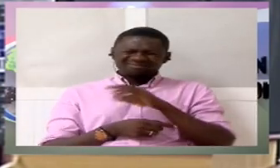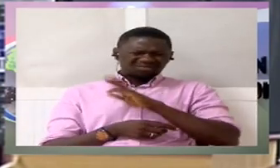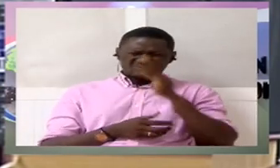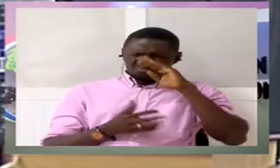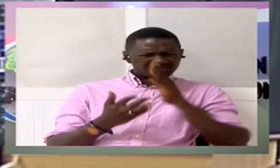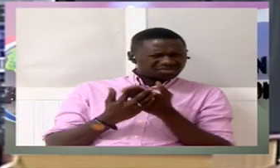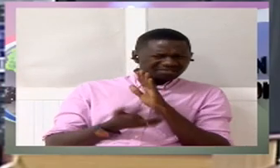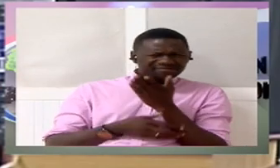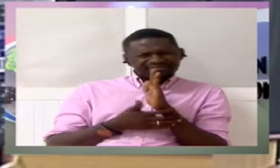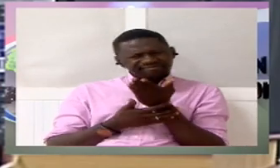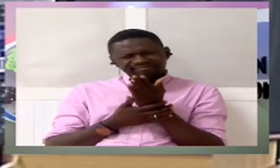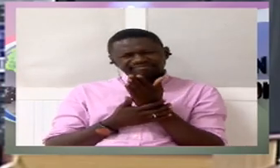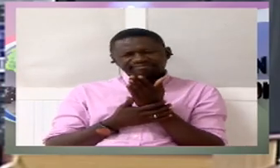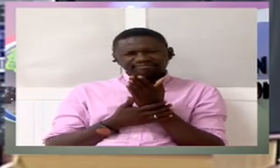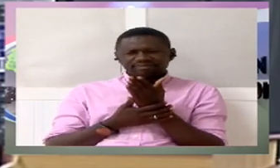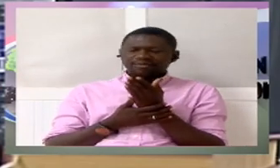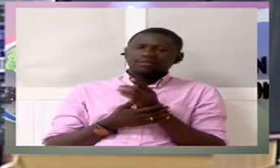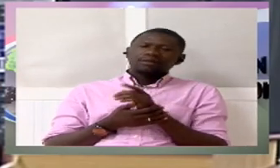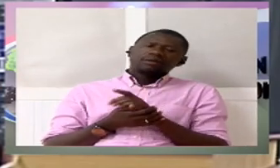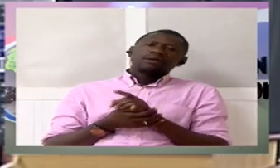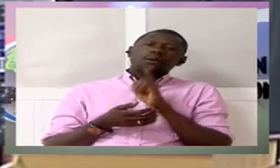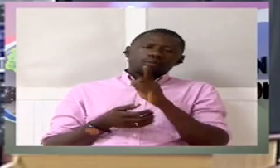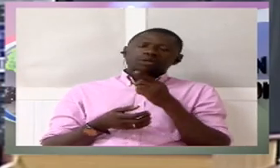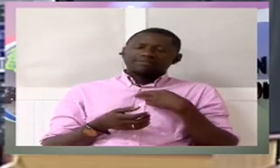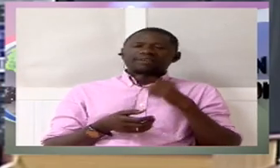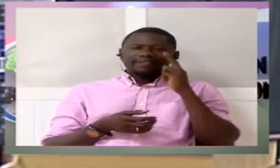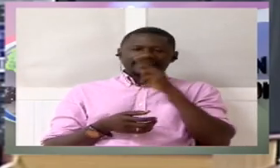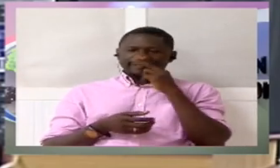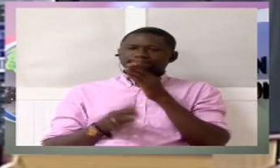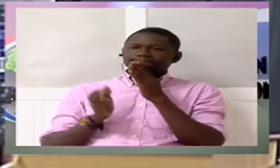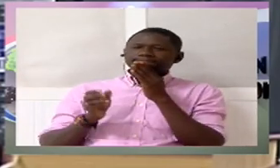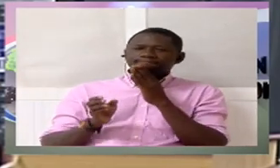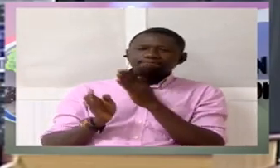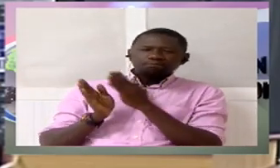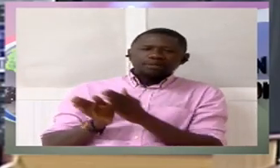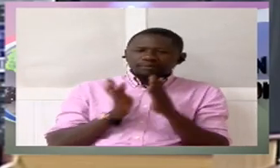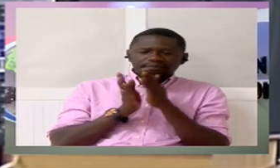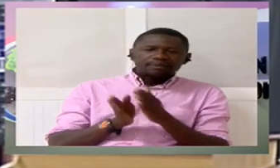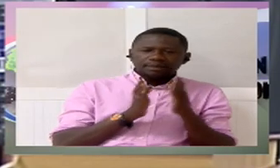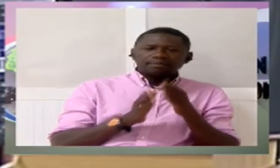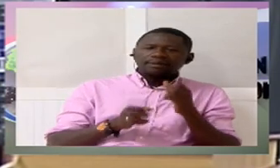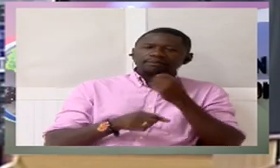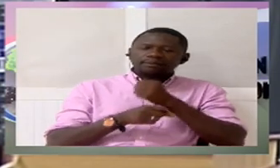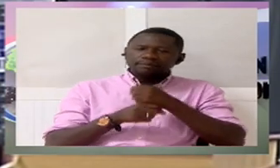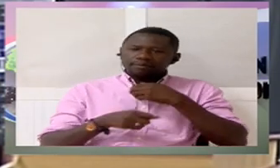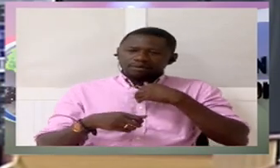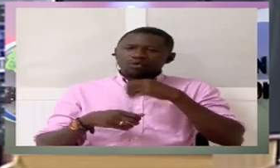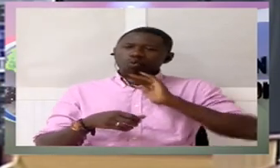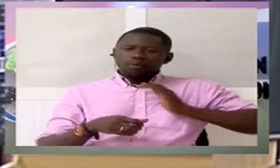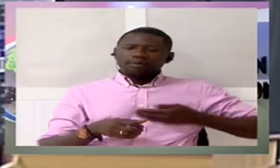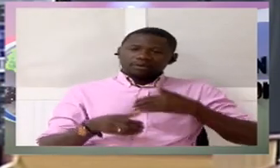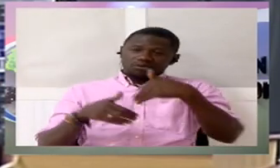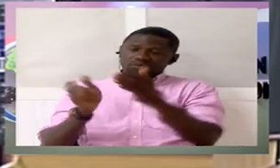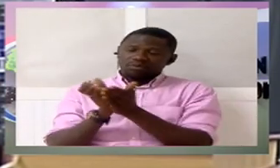believe it. Not na kaful musu kaful mobilize. I came and mobilized my women groups. Up to